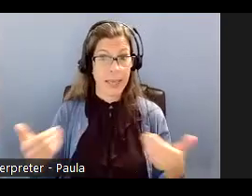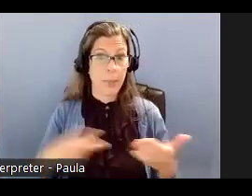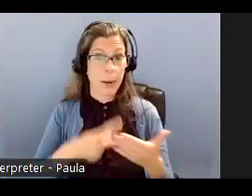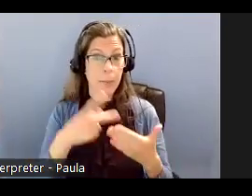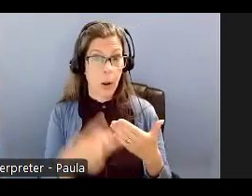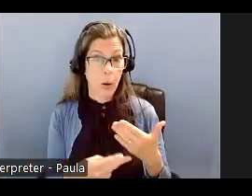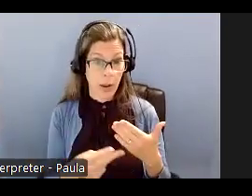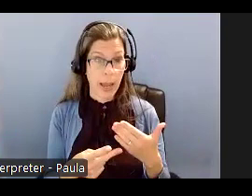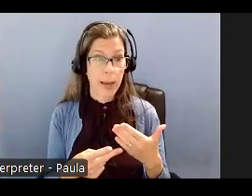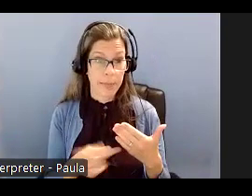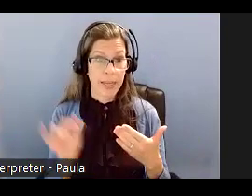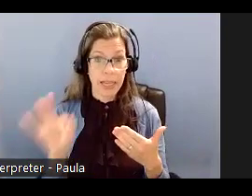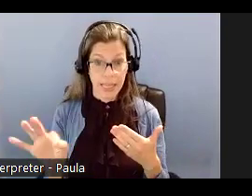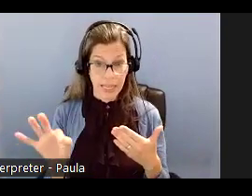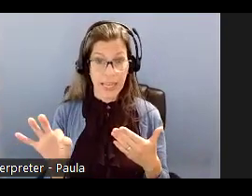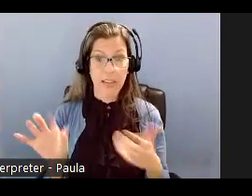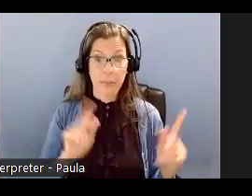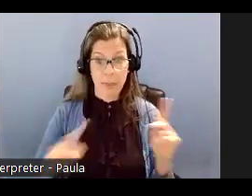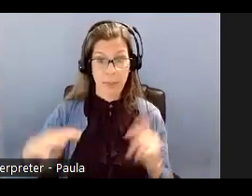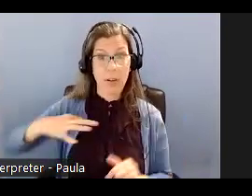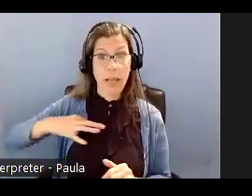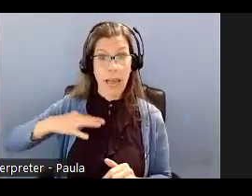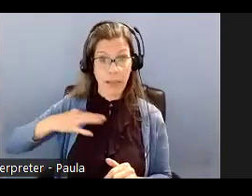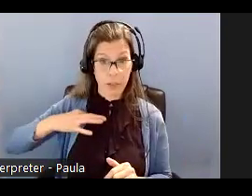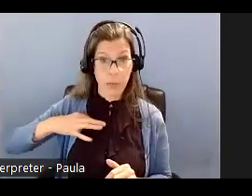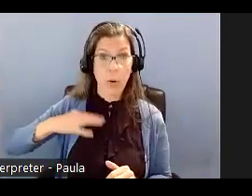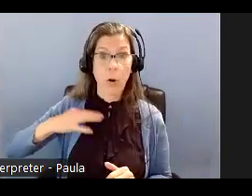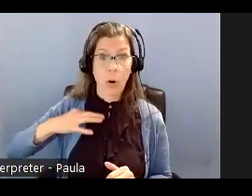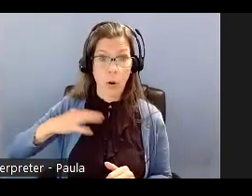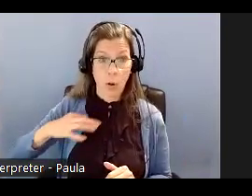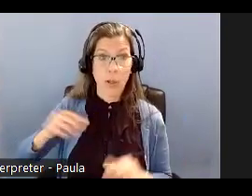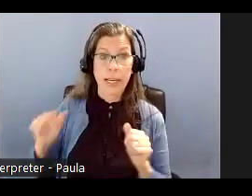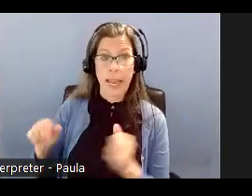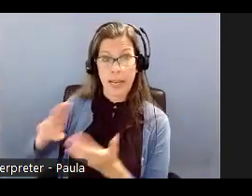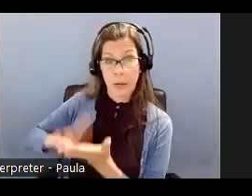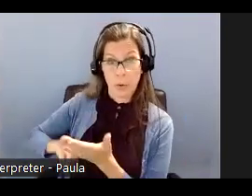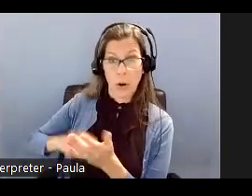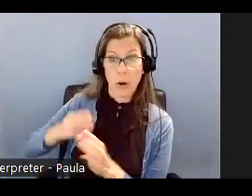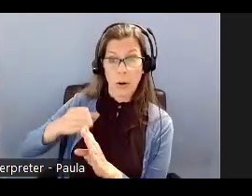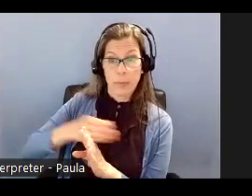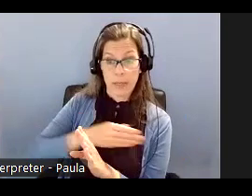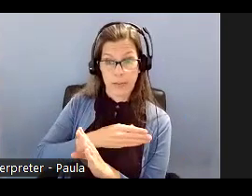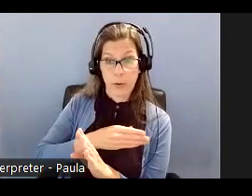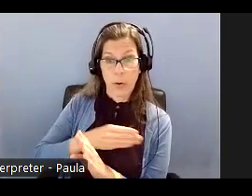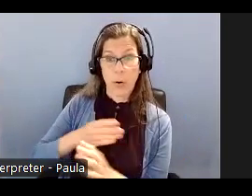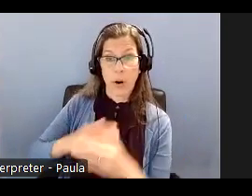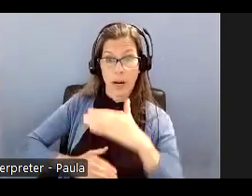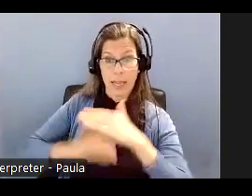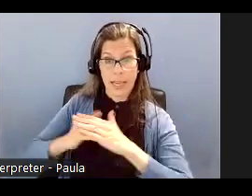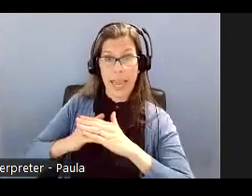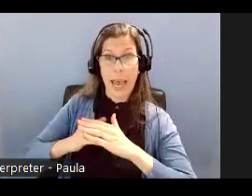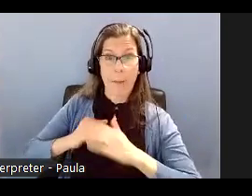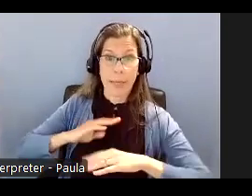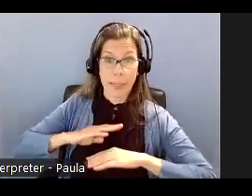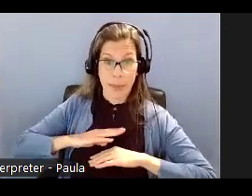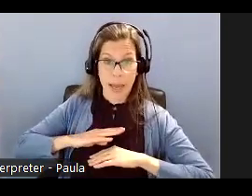for those who are eligible and who are able to enroll prior to the cap being met, the